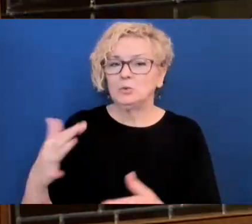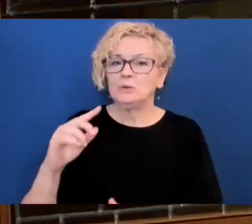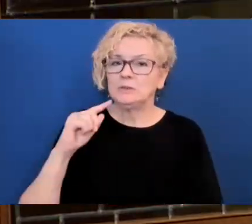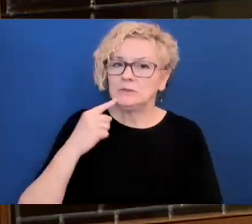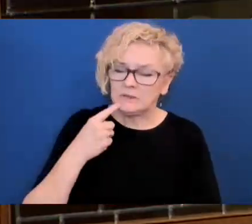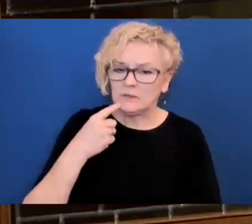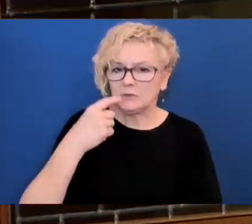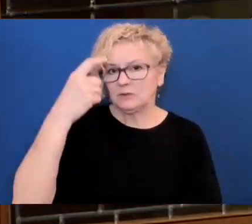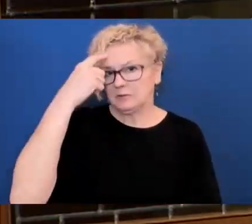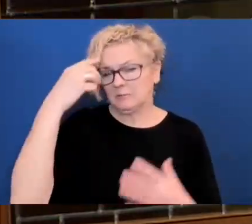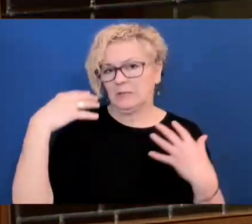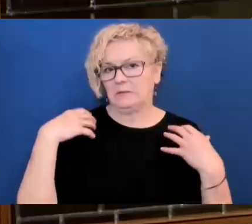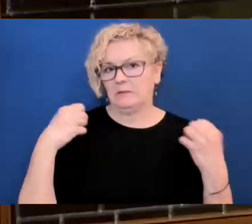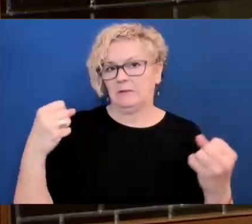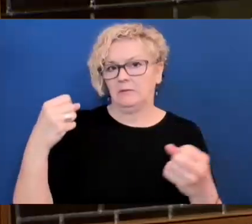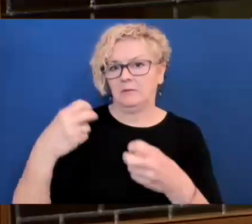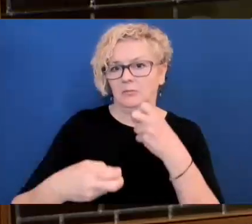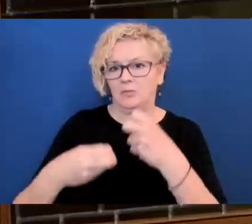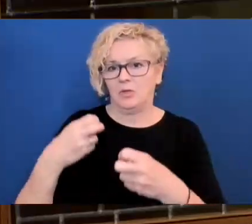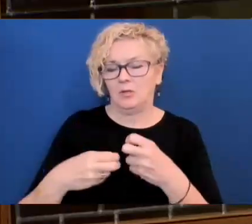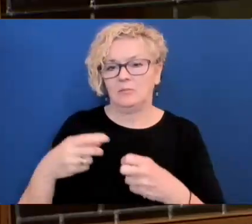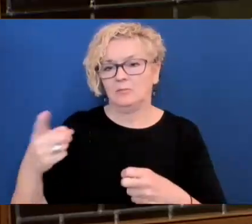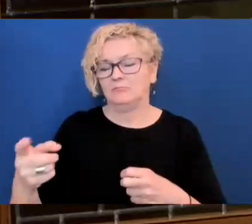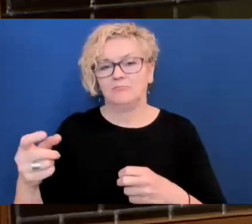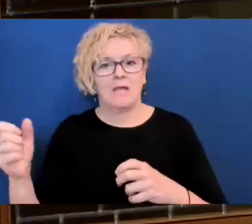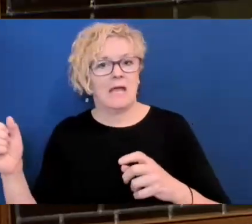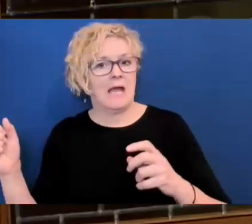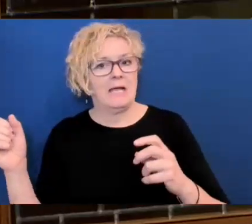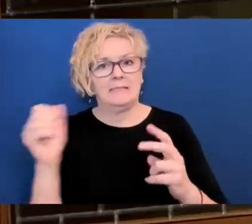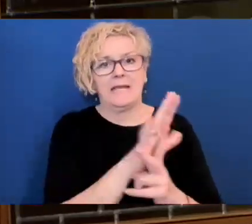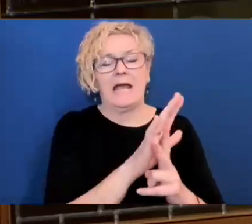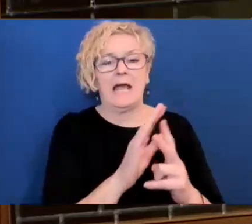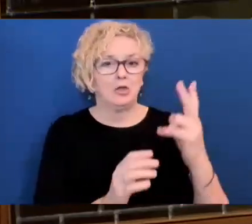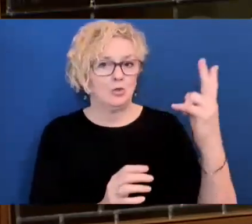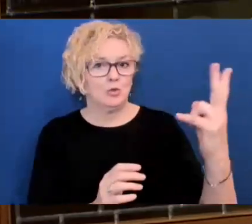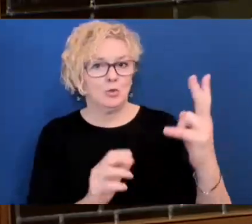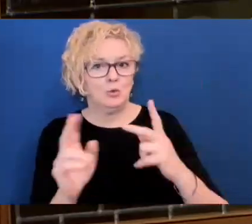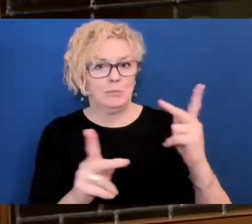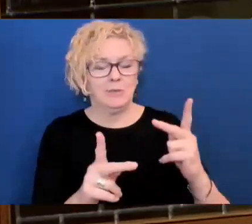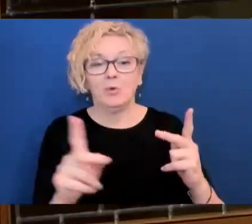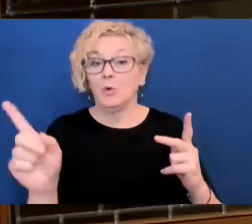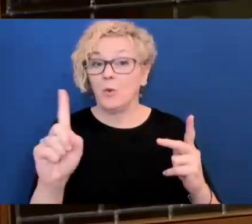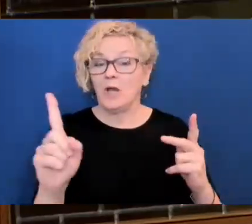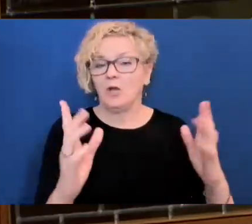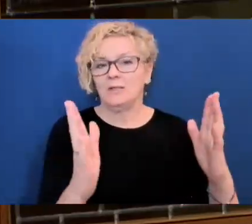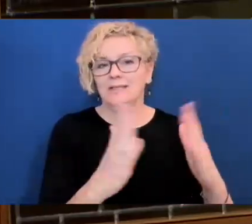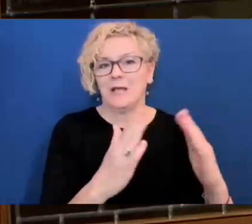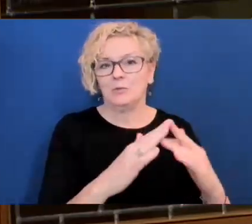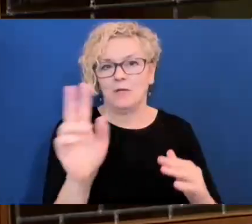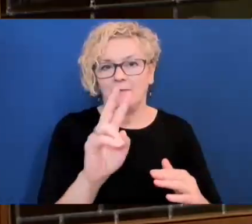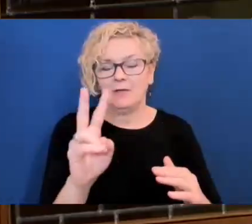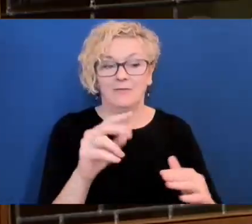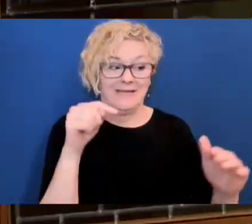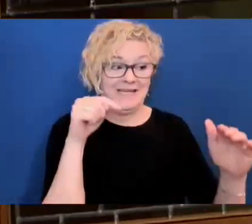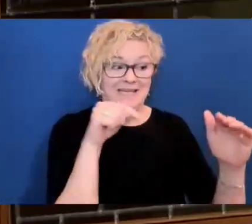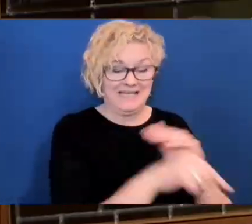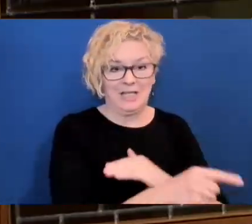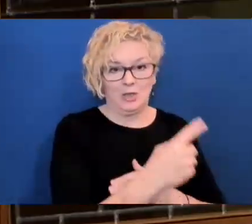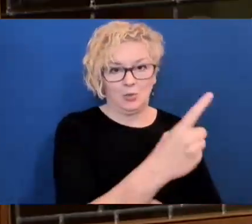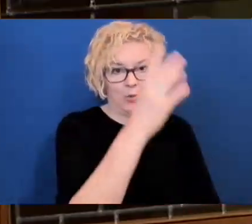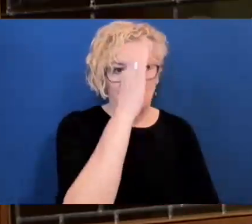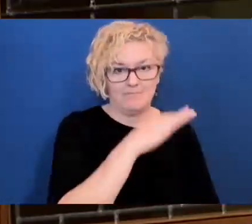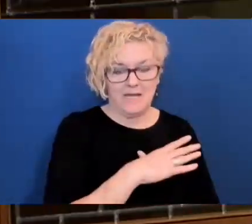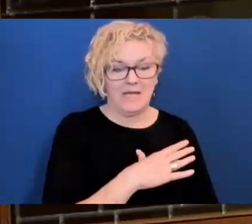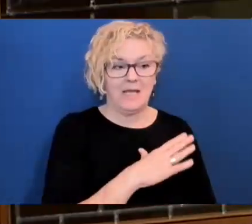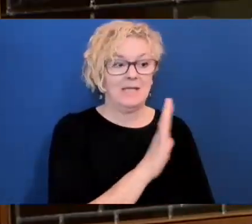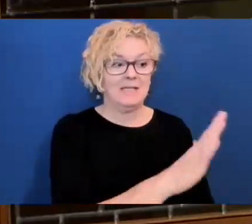interactions brutally attacked two innocent people in downtown Vancouver, killing one man, cutting off his head, and severing